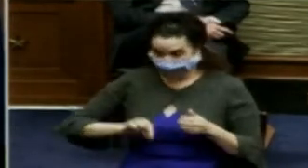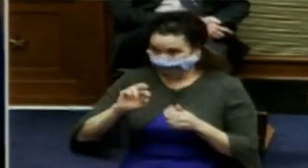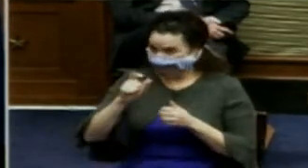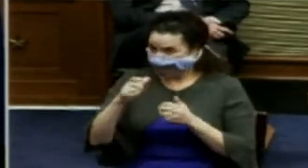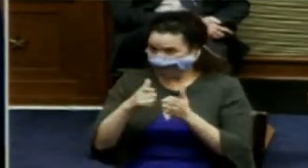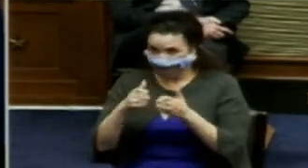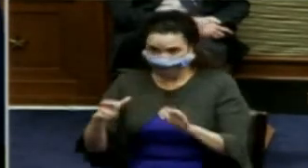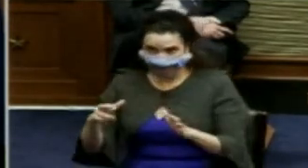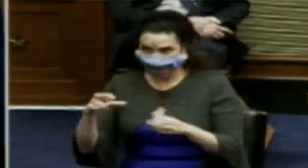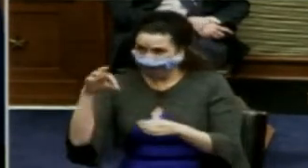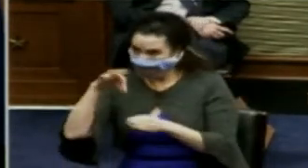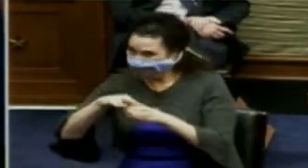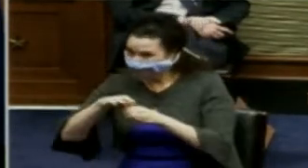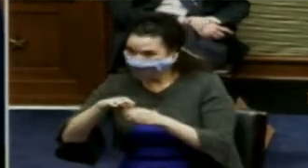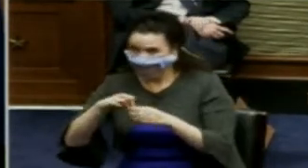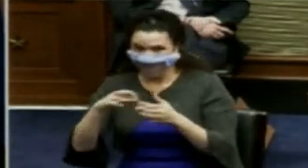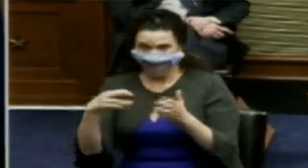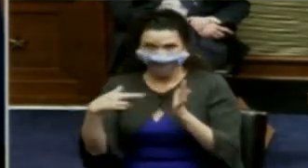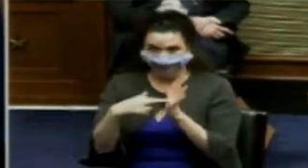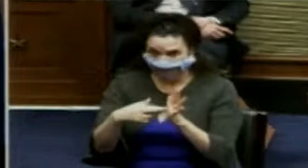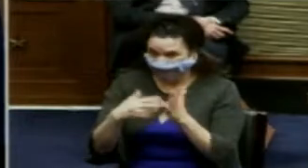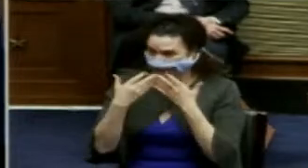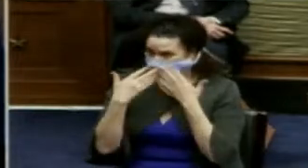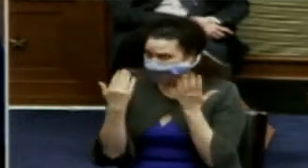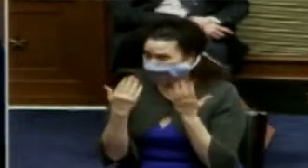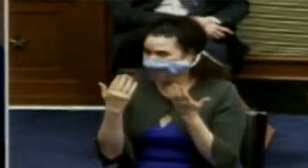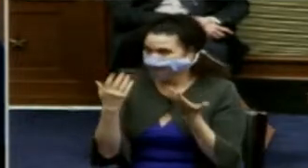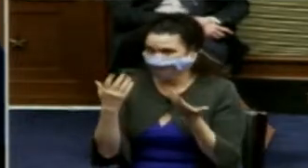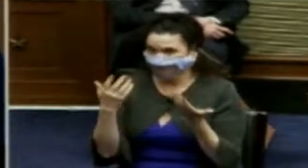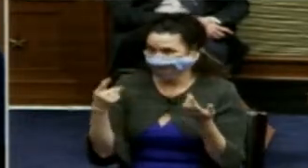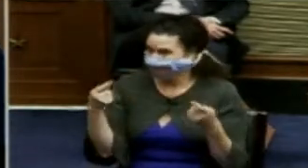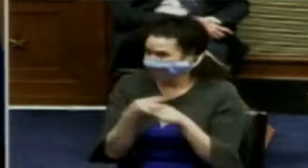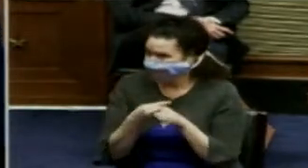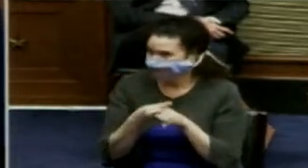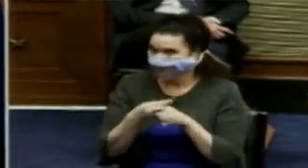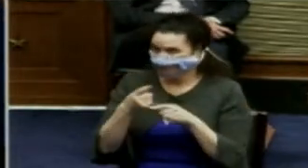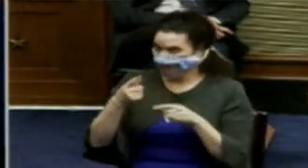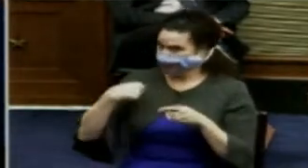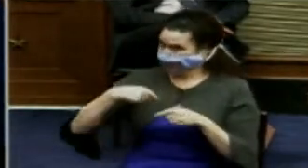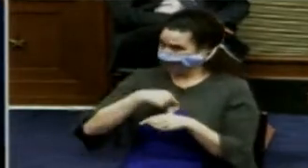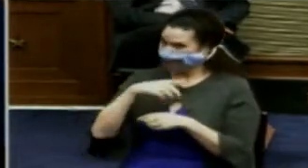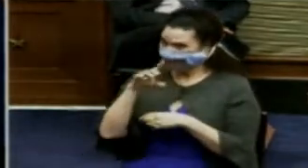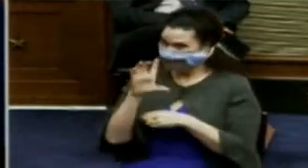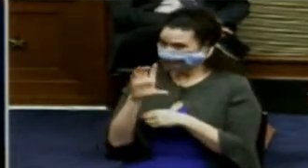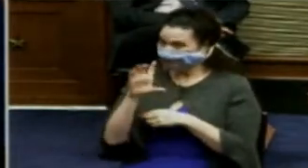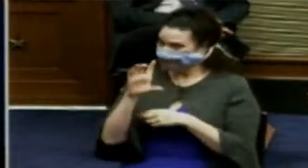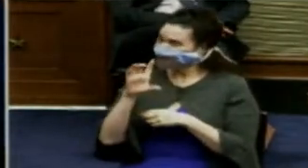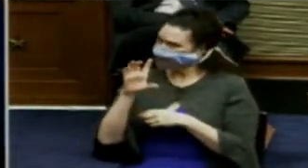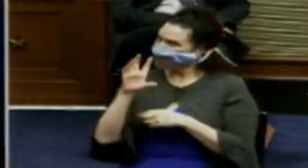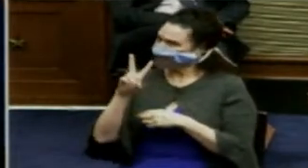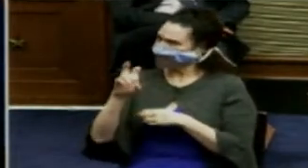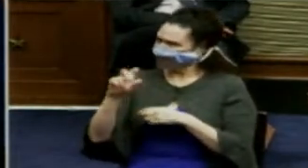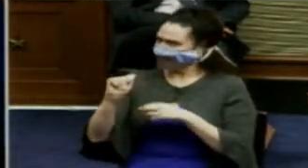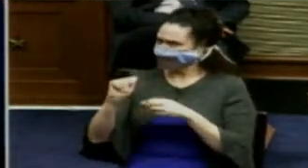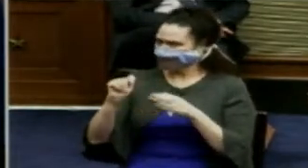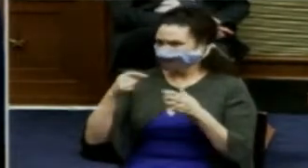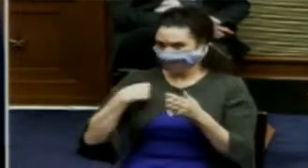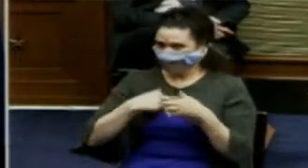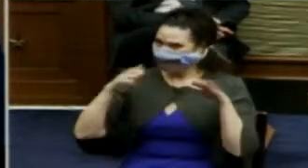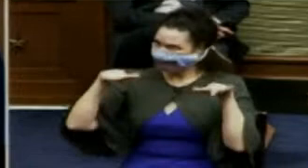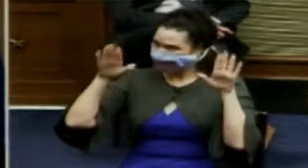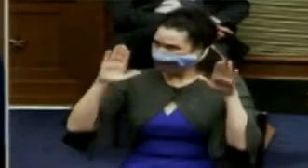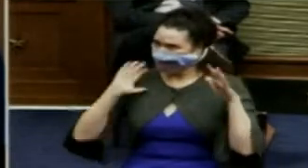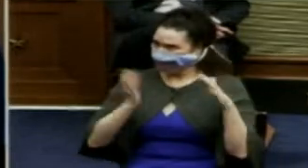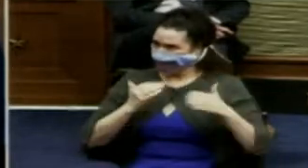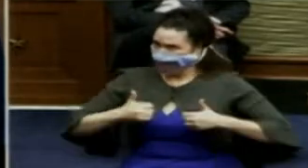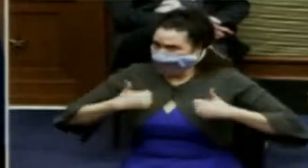cry for DC statehood. DC veterans have more to say. We should not have to sacrifice without representation. According